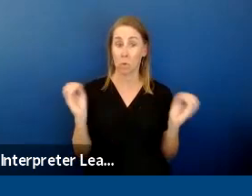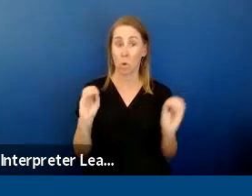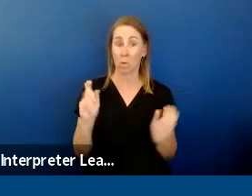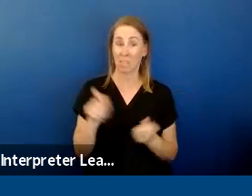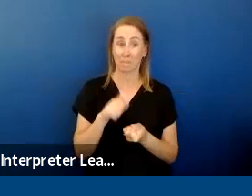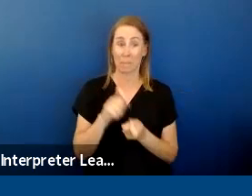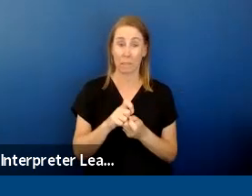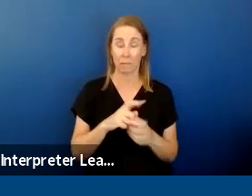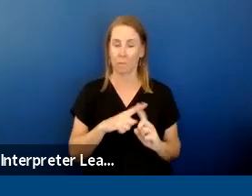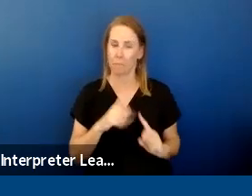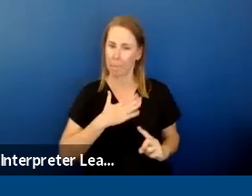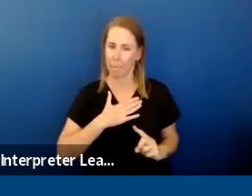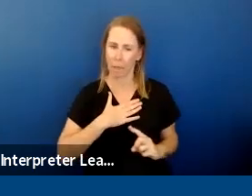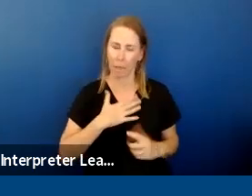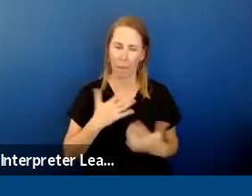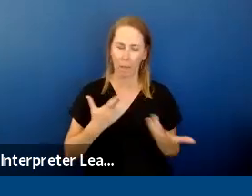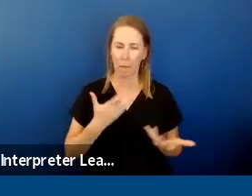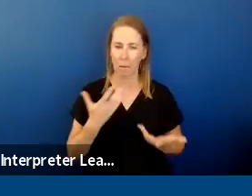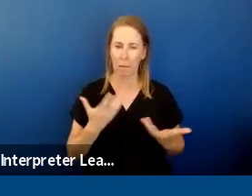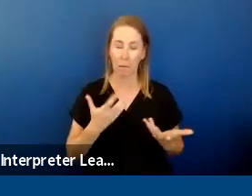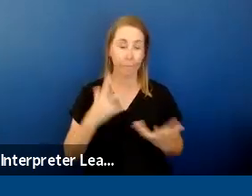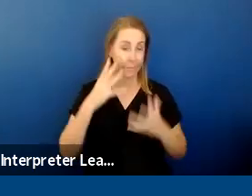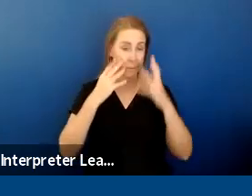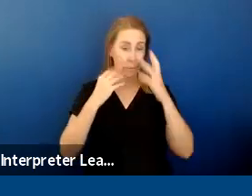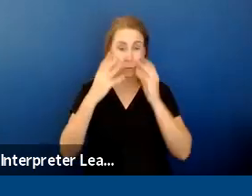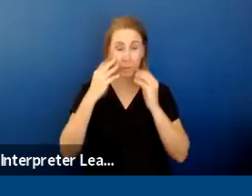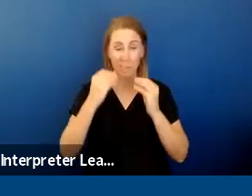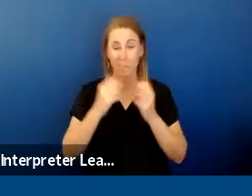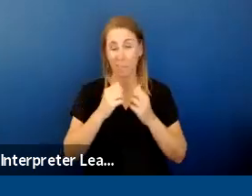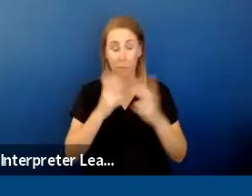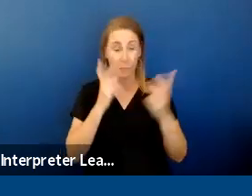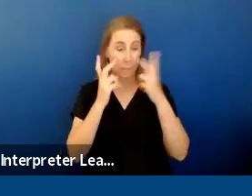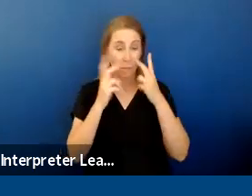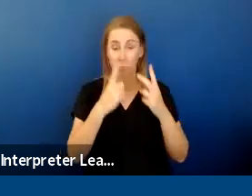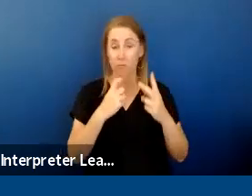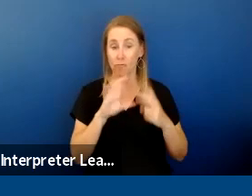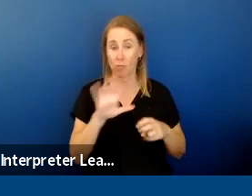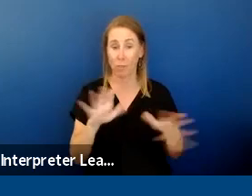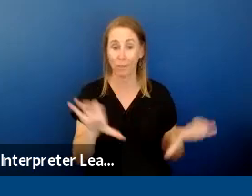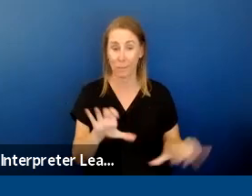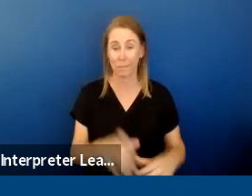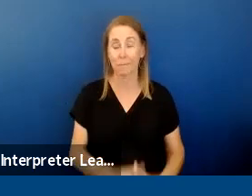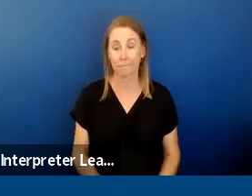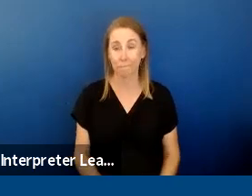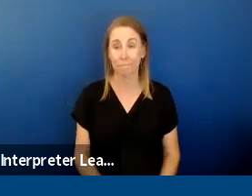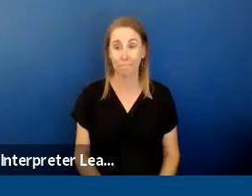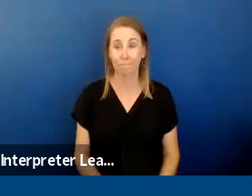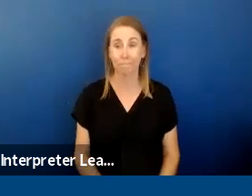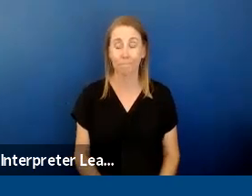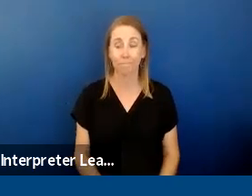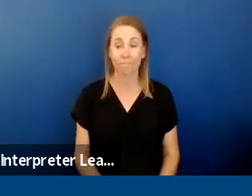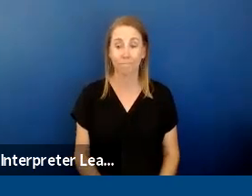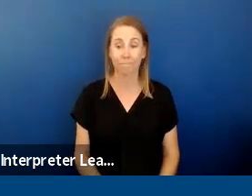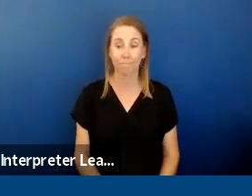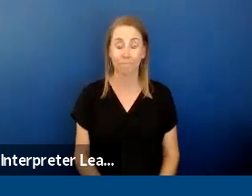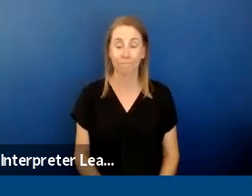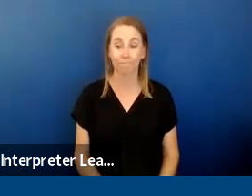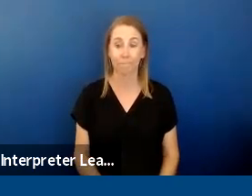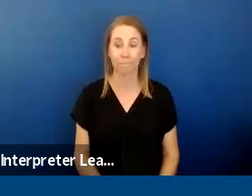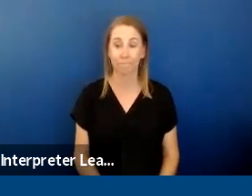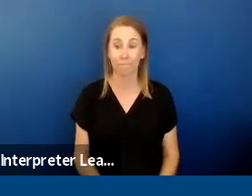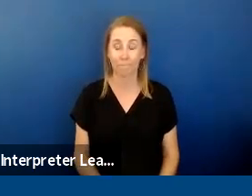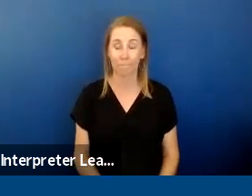It's a good question, Peter. I do not have an answer for that. Might be able to find out. Doug, do you have an answer on